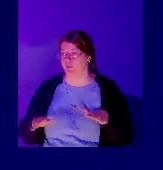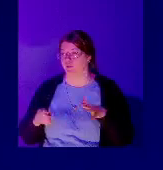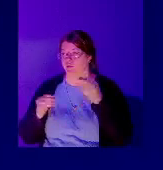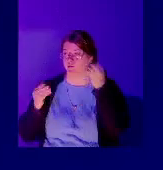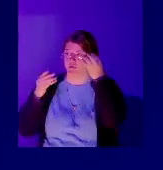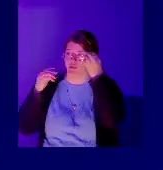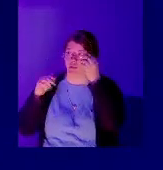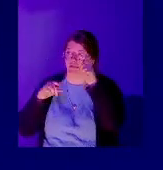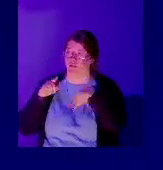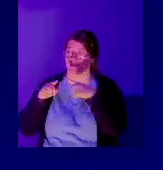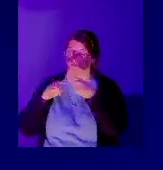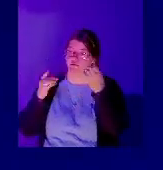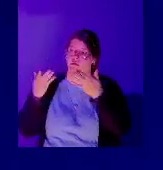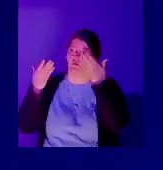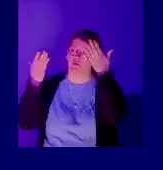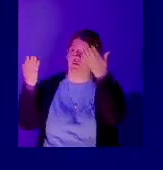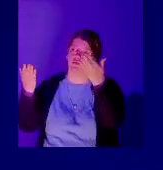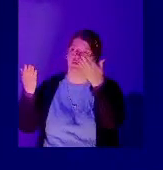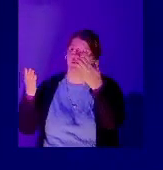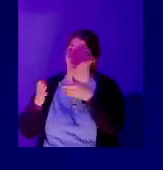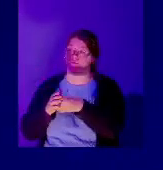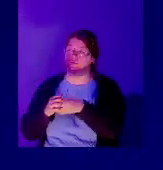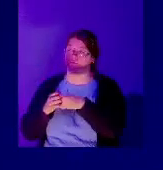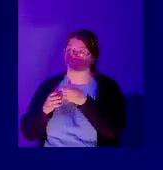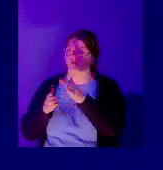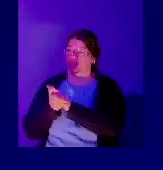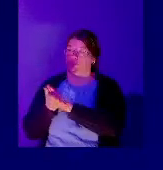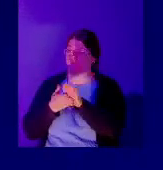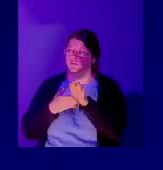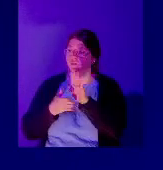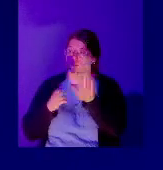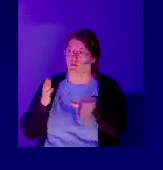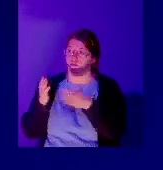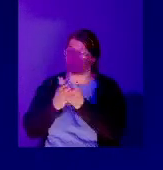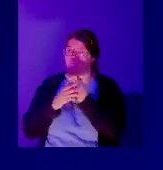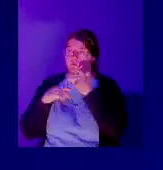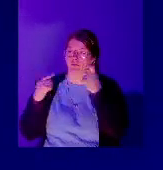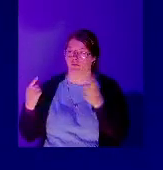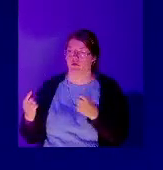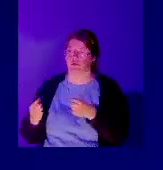all our sin and all our unrighteousness, that it's pleasing to you.